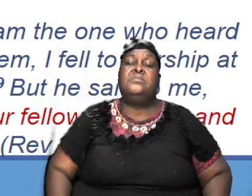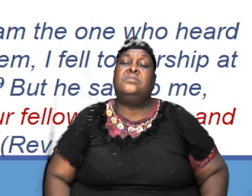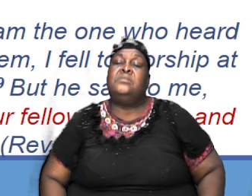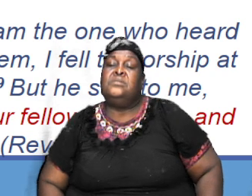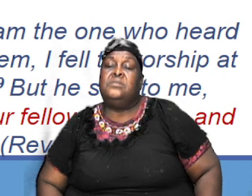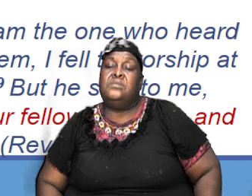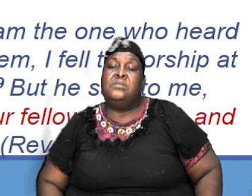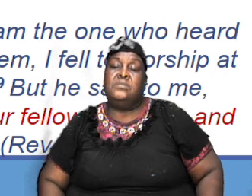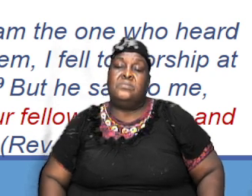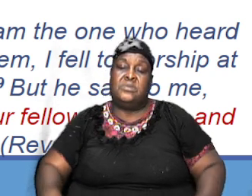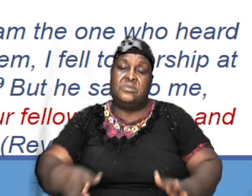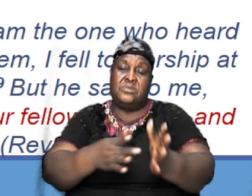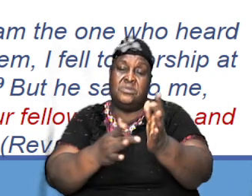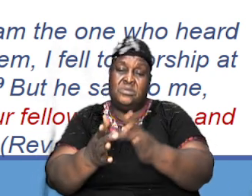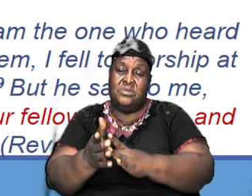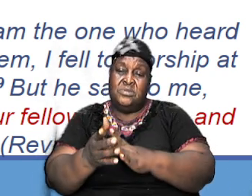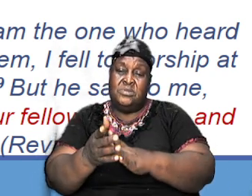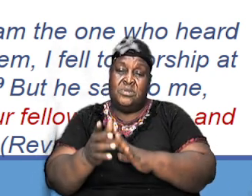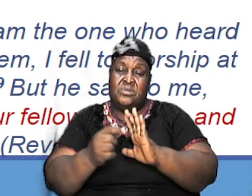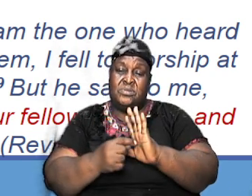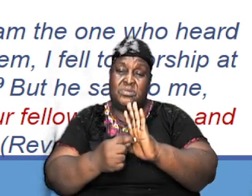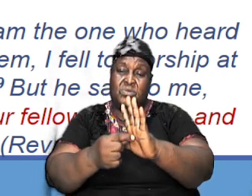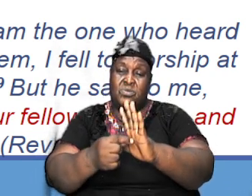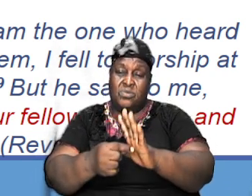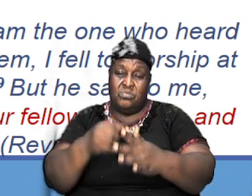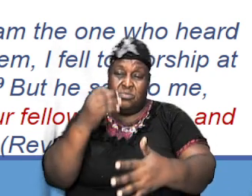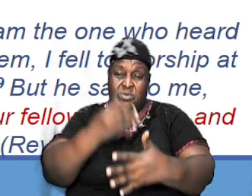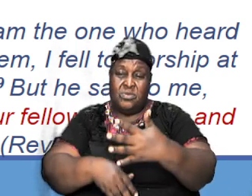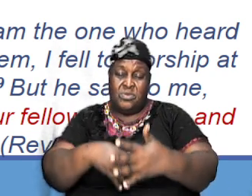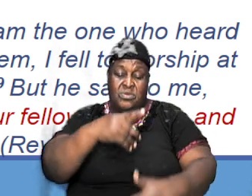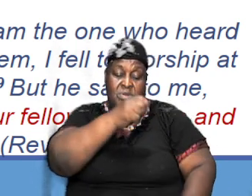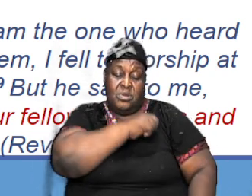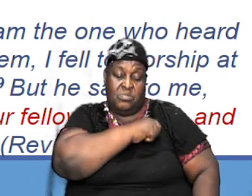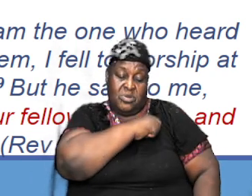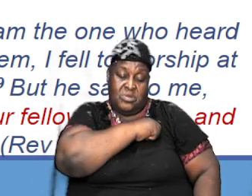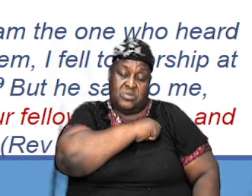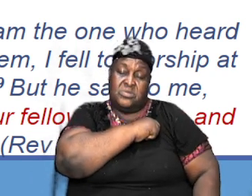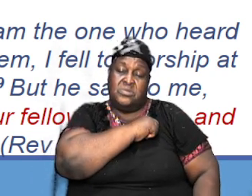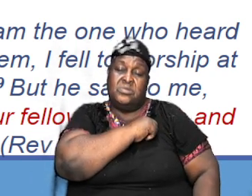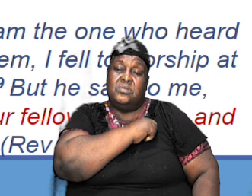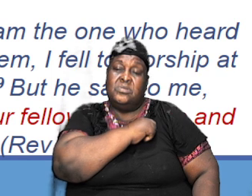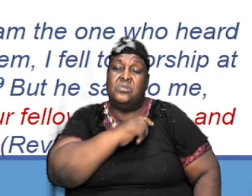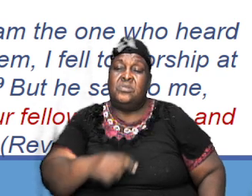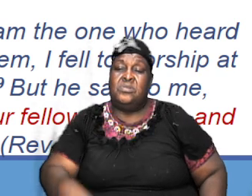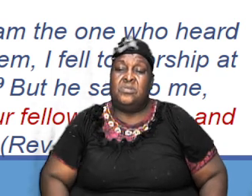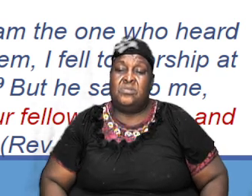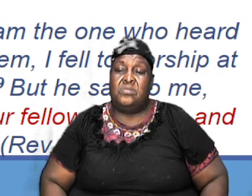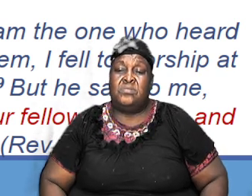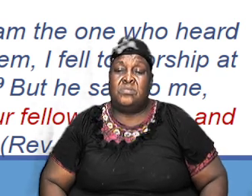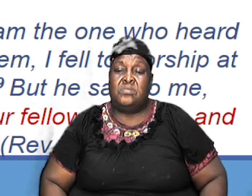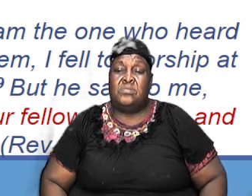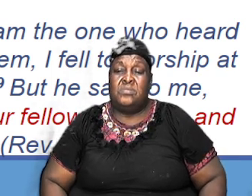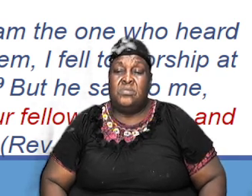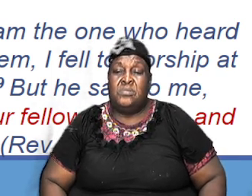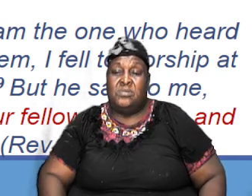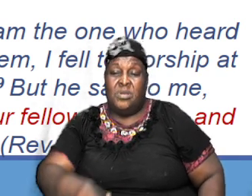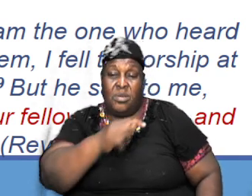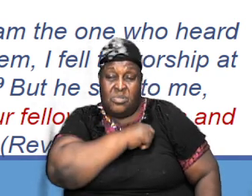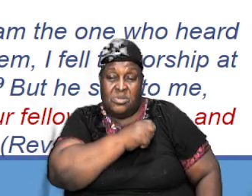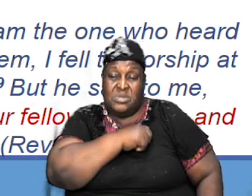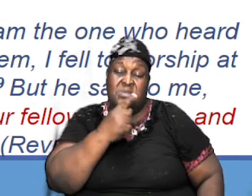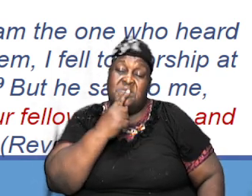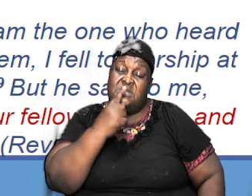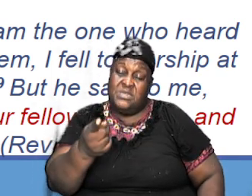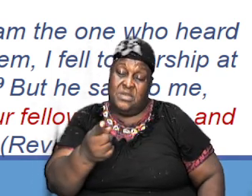And when Jesus showed up before Thomas on another occasion, you know, Thomas'